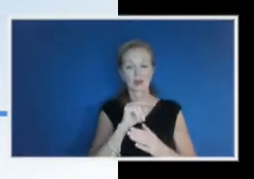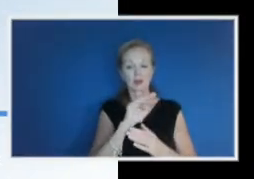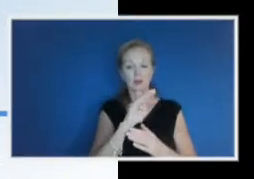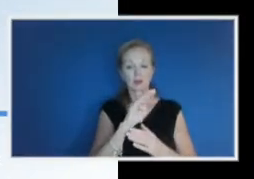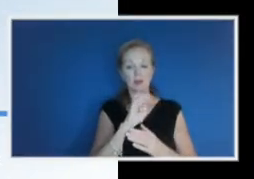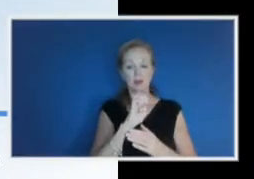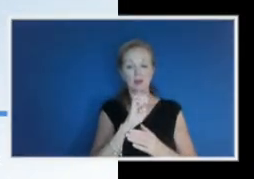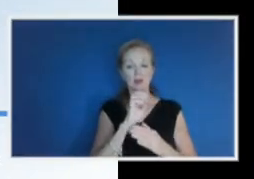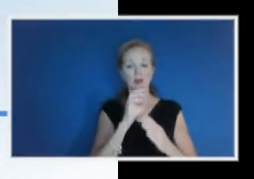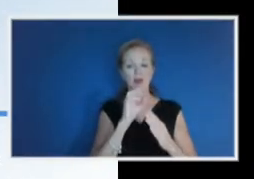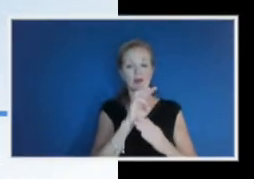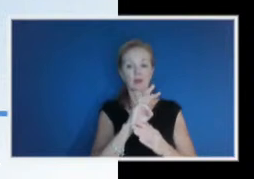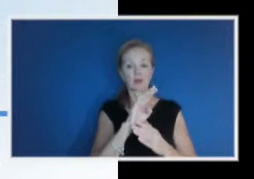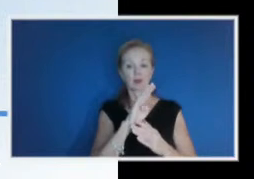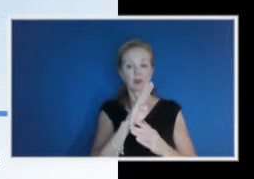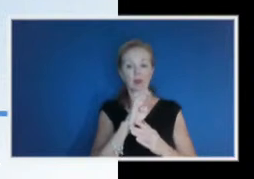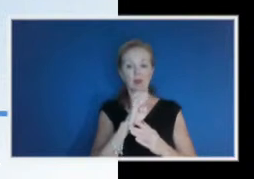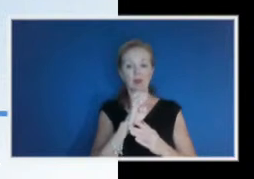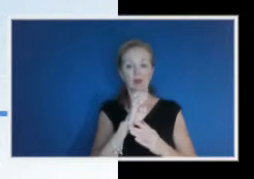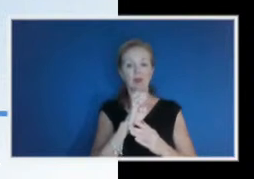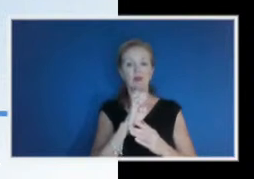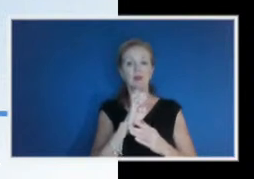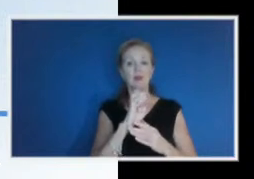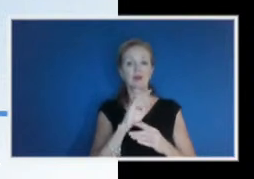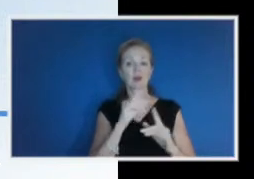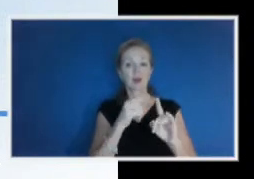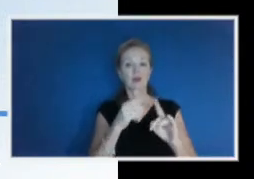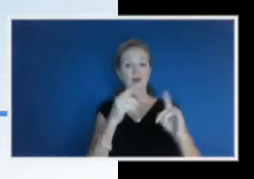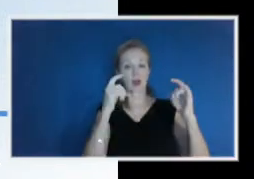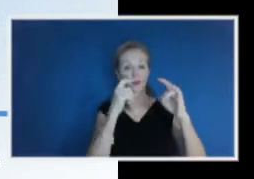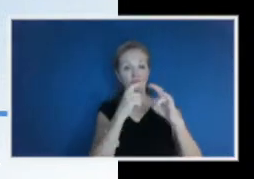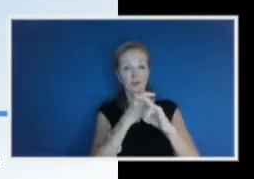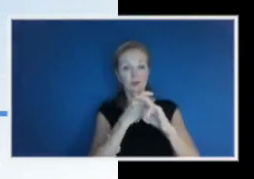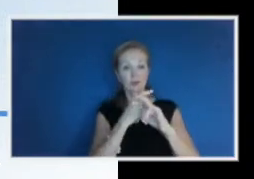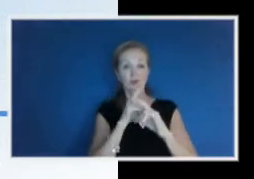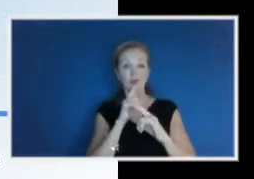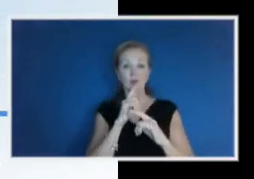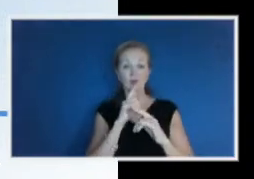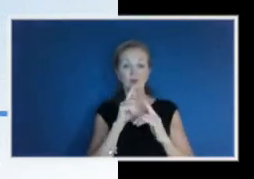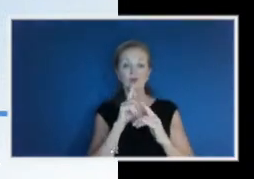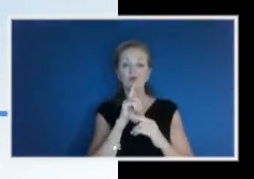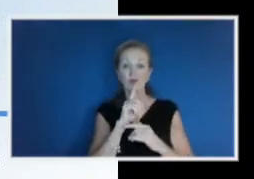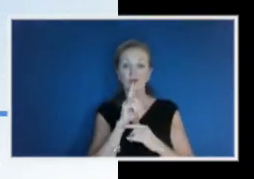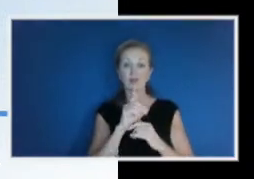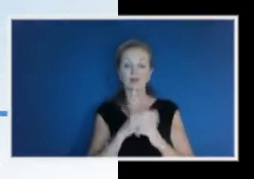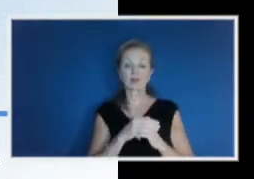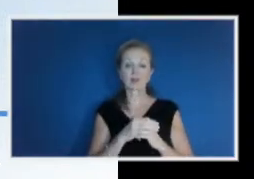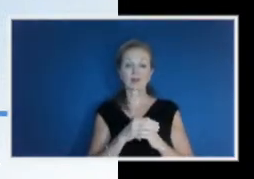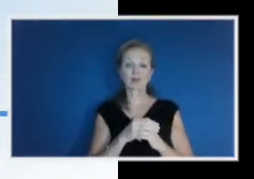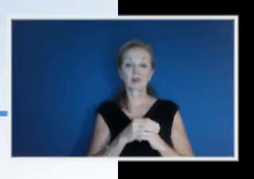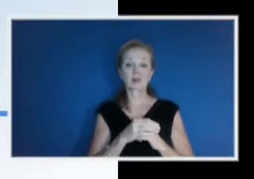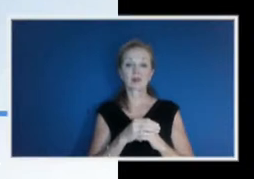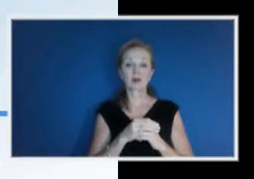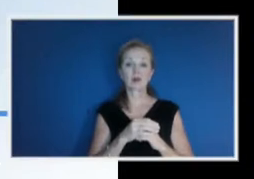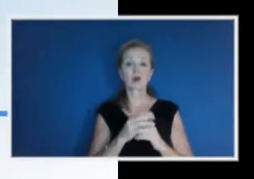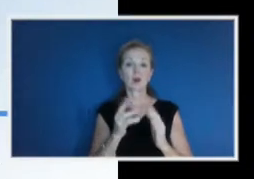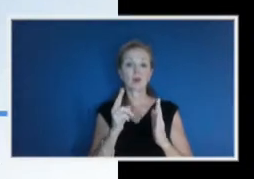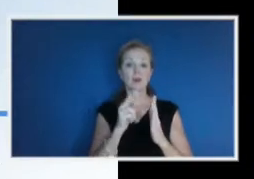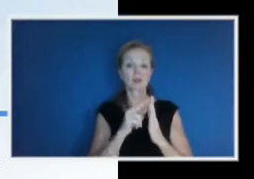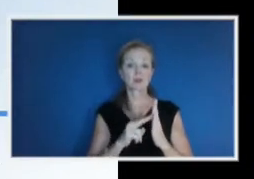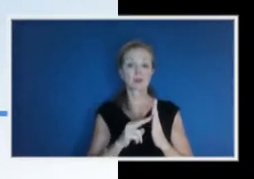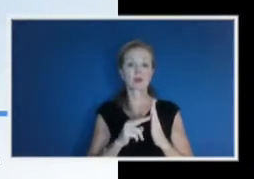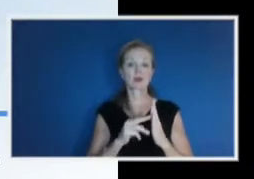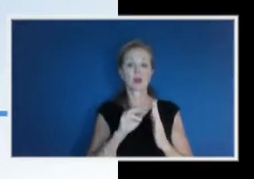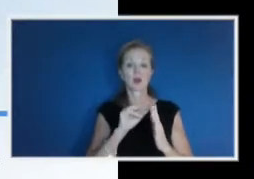goals. It complicates things, and frankly, it cannibalizes the participation of minority and